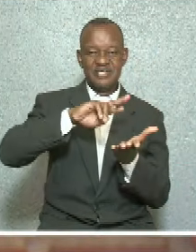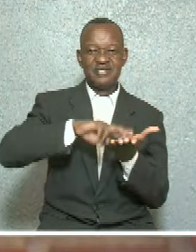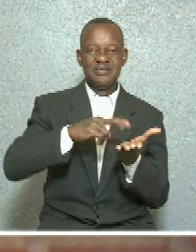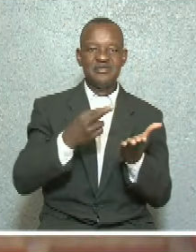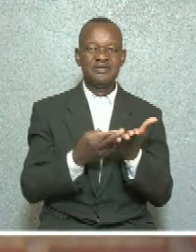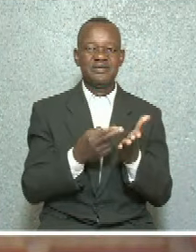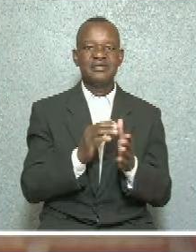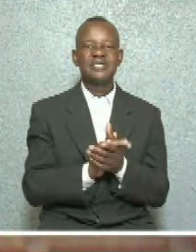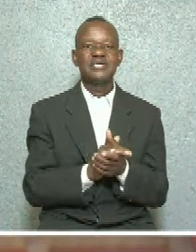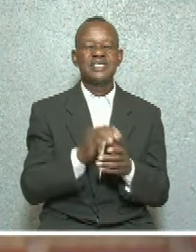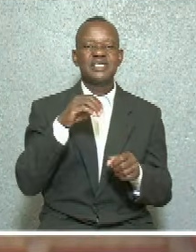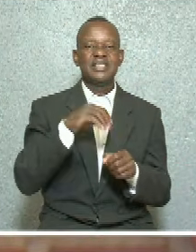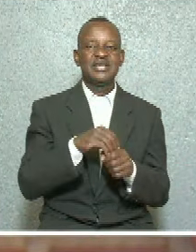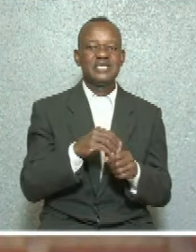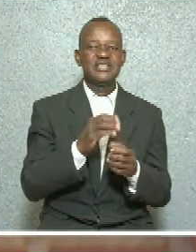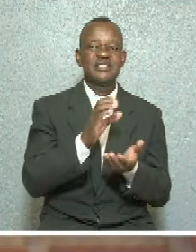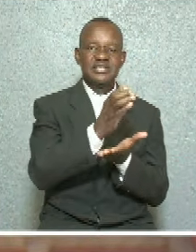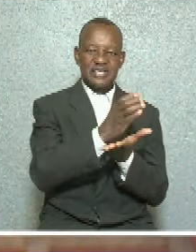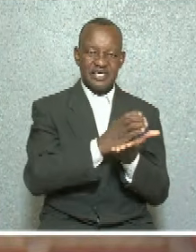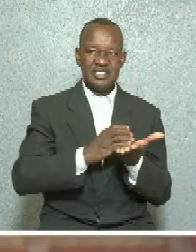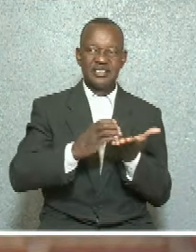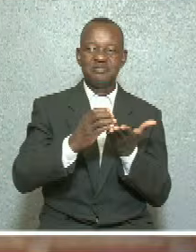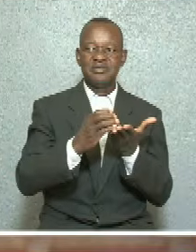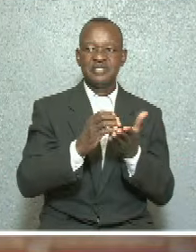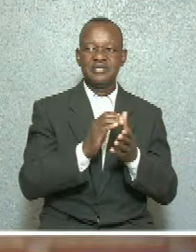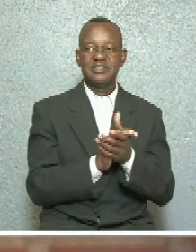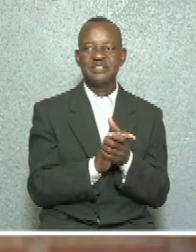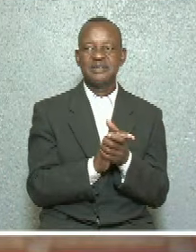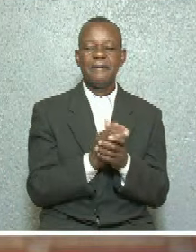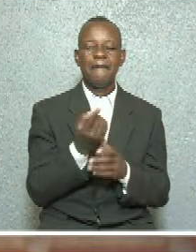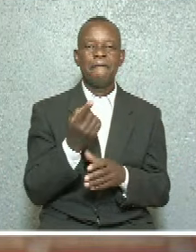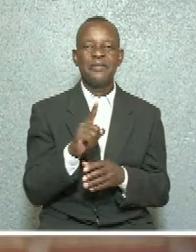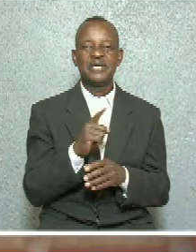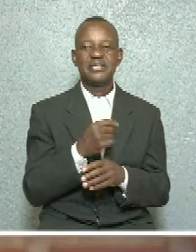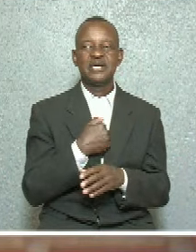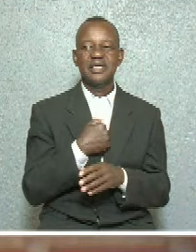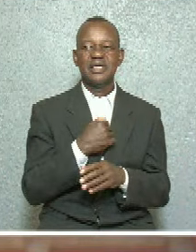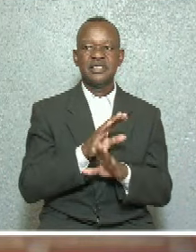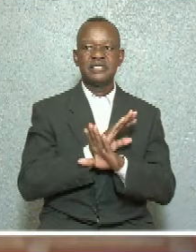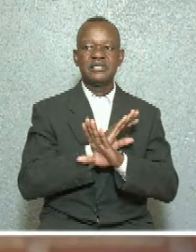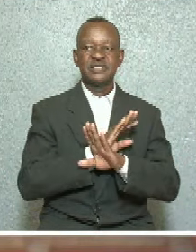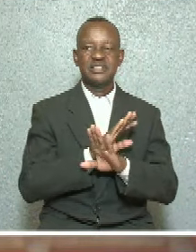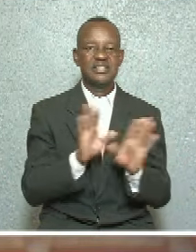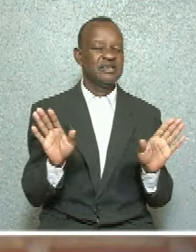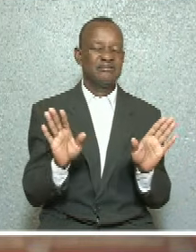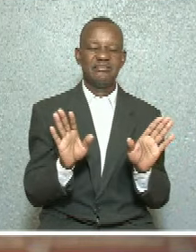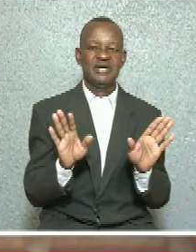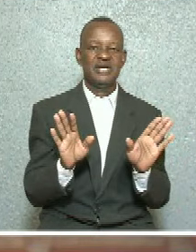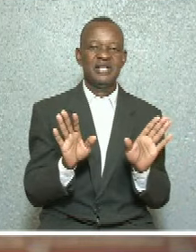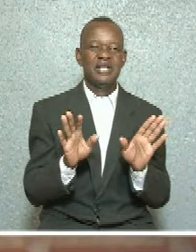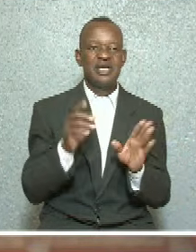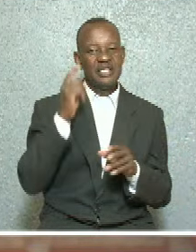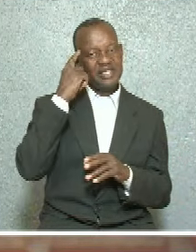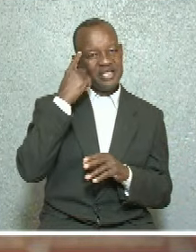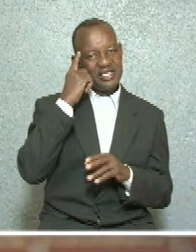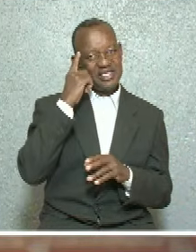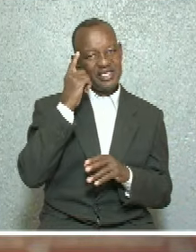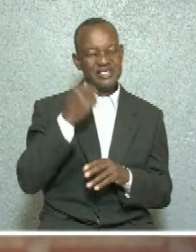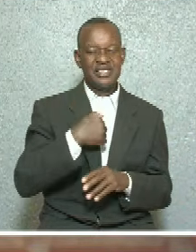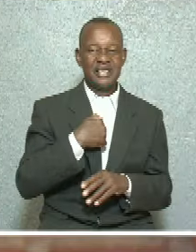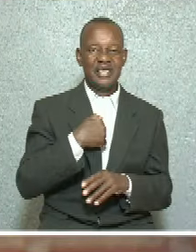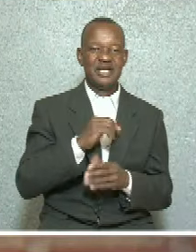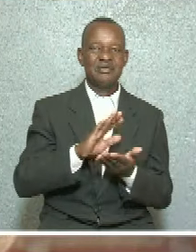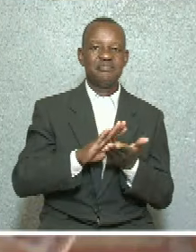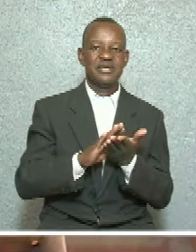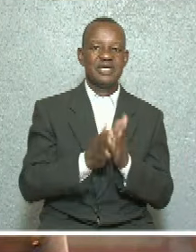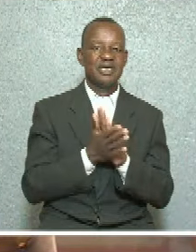and across all campuses. But I didn't think that would ordinarily translate into politics. I thought it would